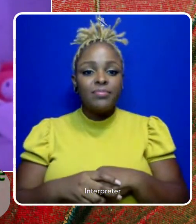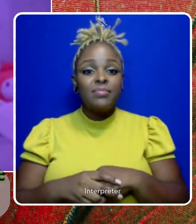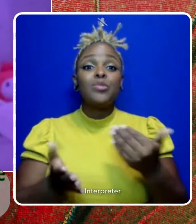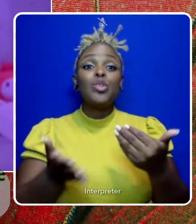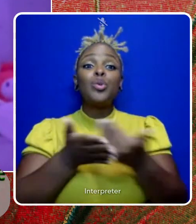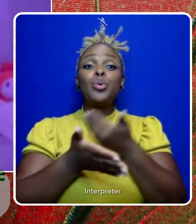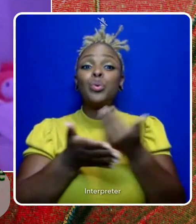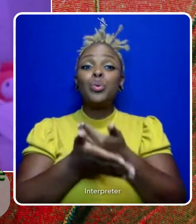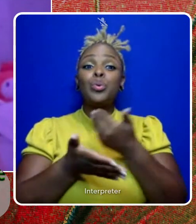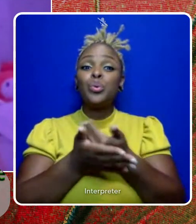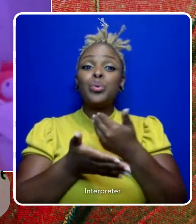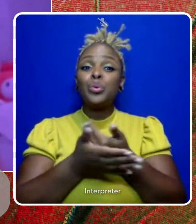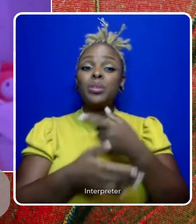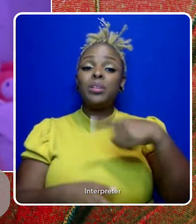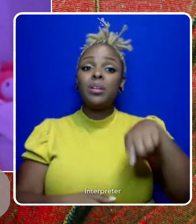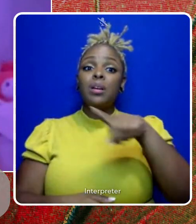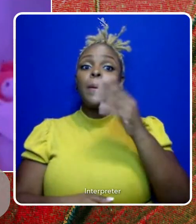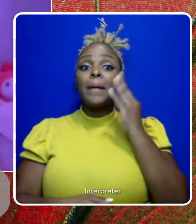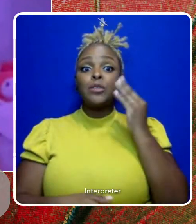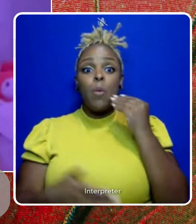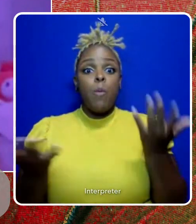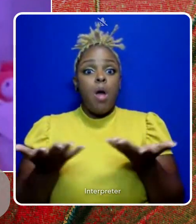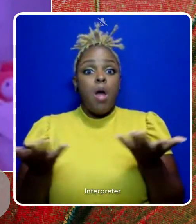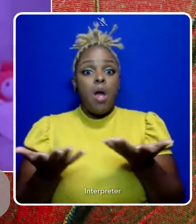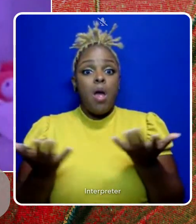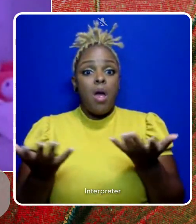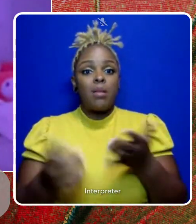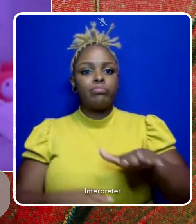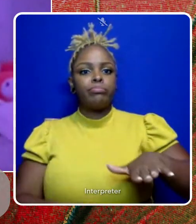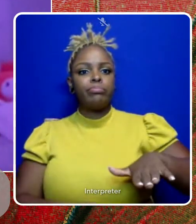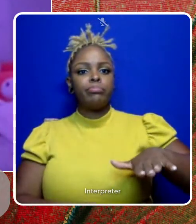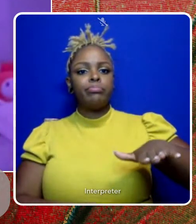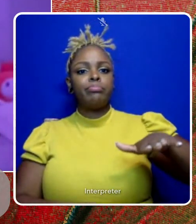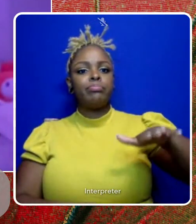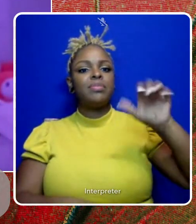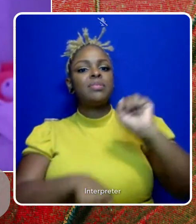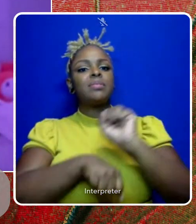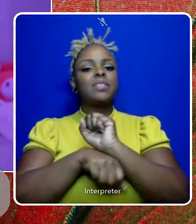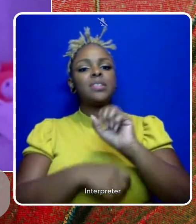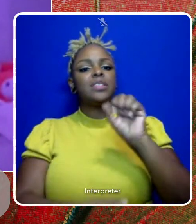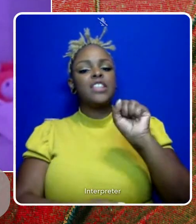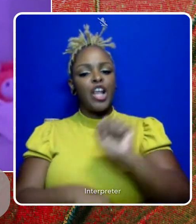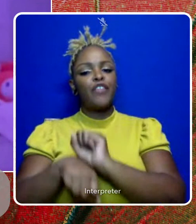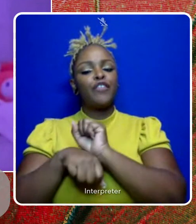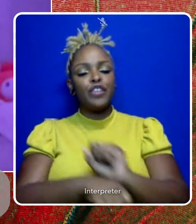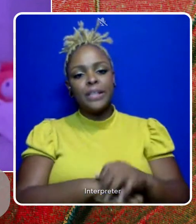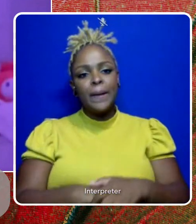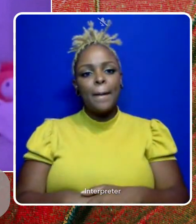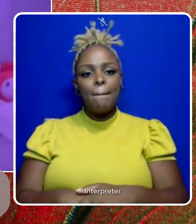slavery in the land of the free, watching Pa's live sitting way too close to the screen.